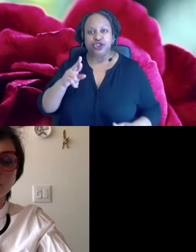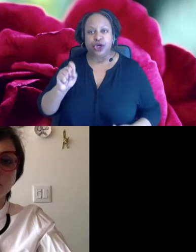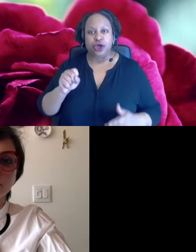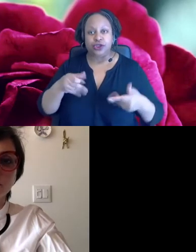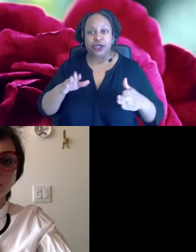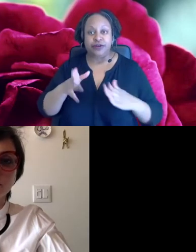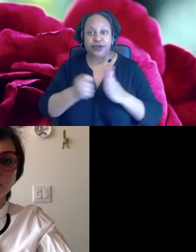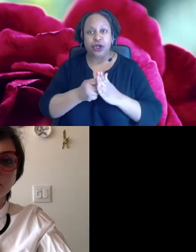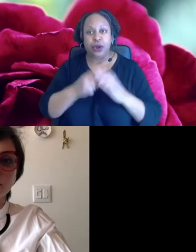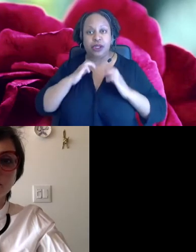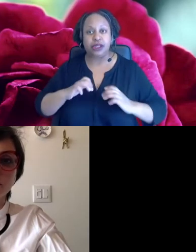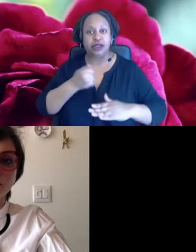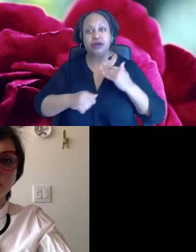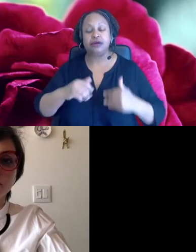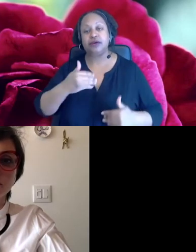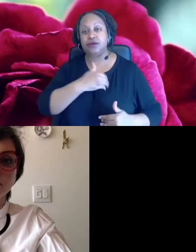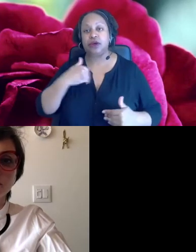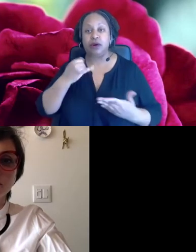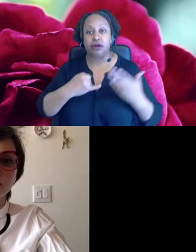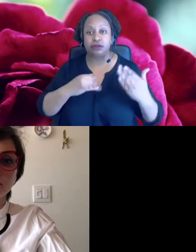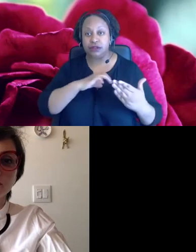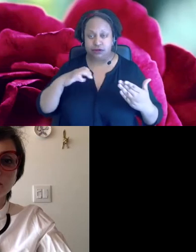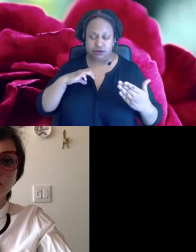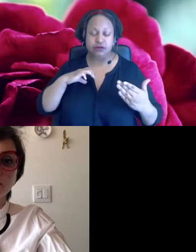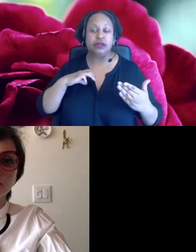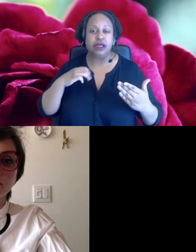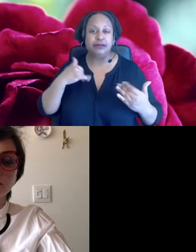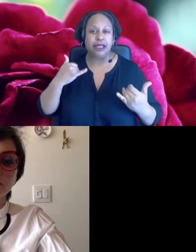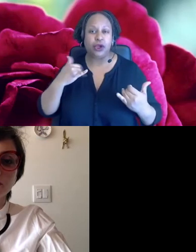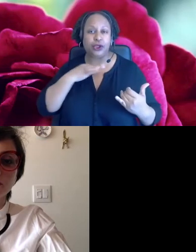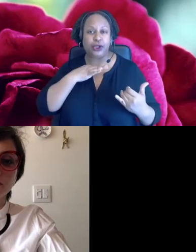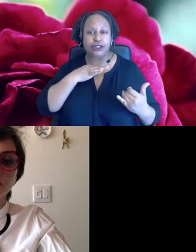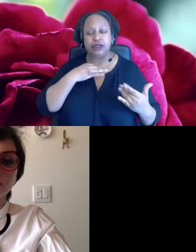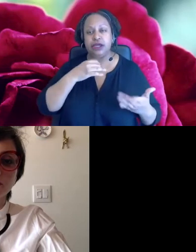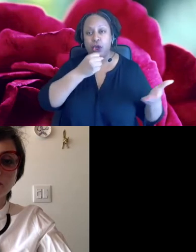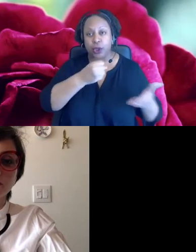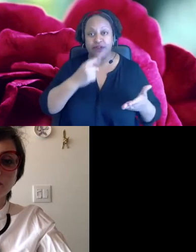My question has to do with grants to individuals and not to organizations.